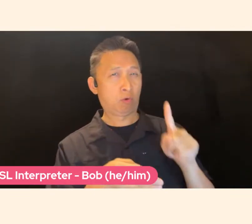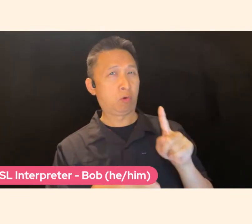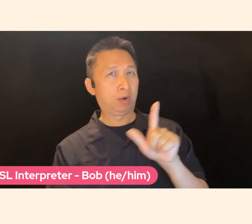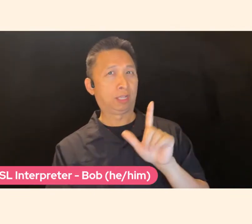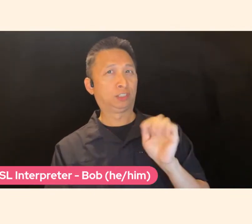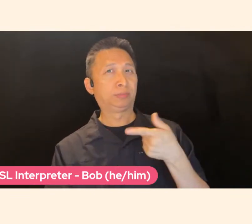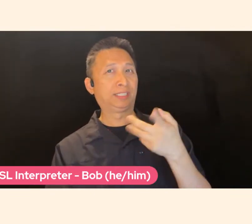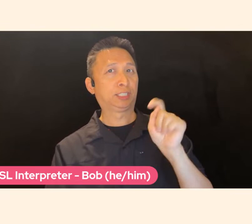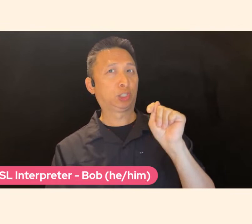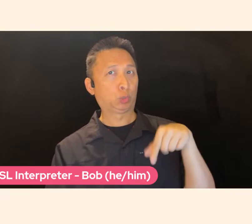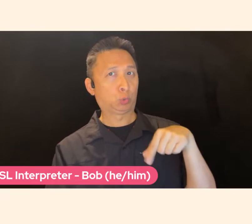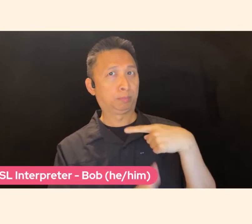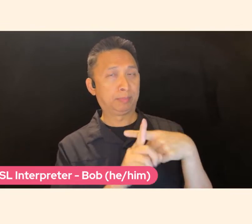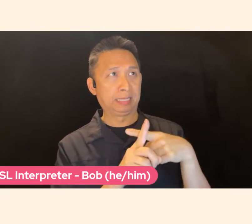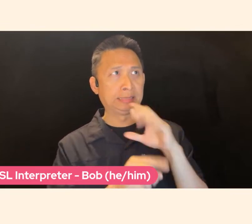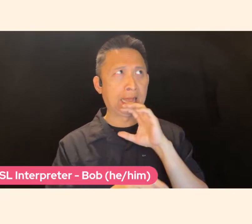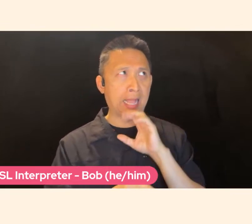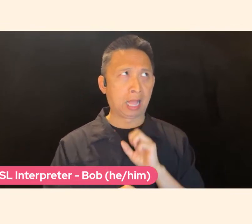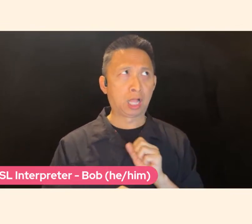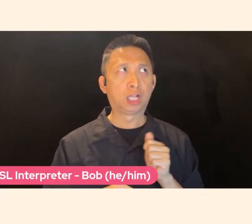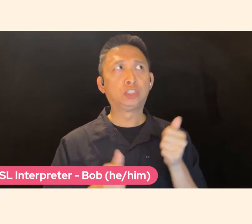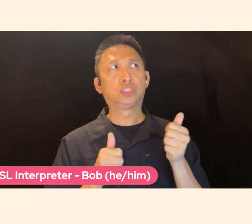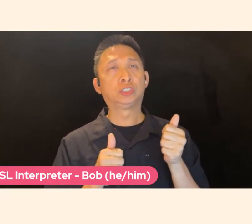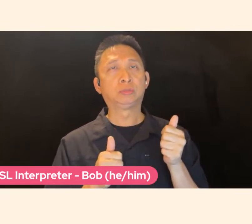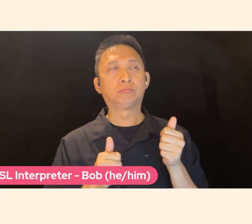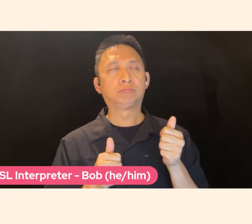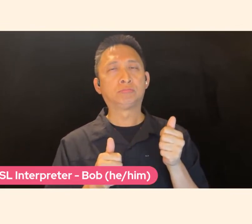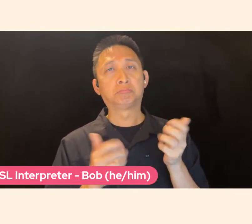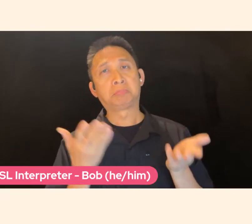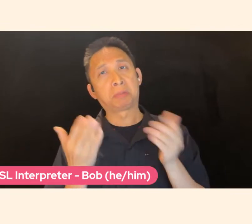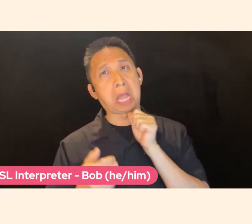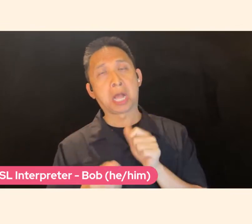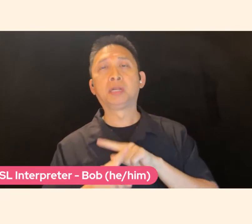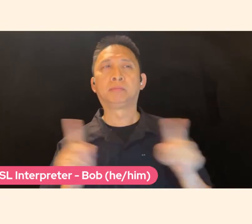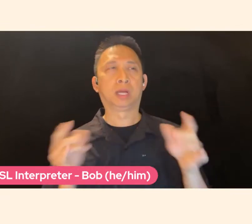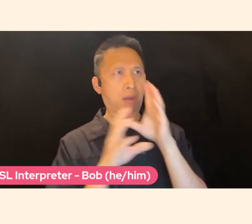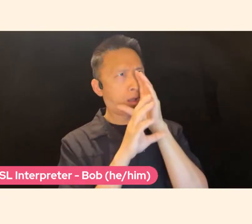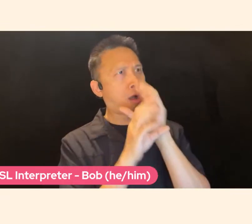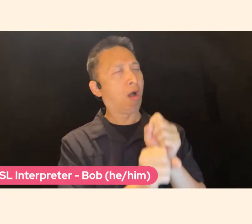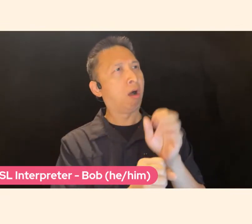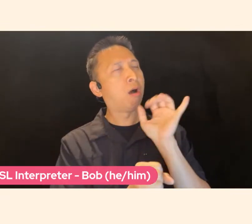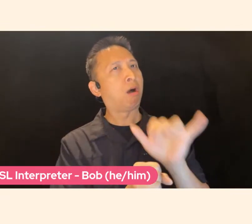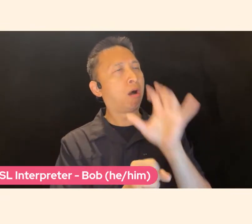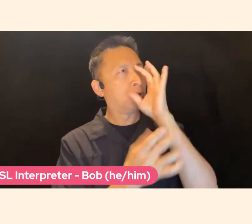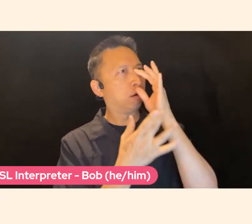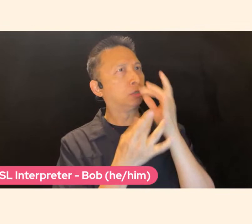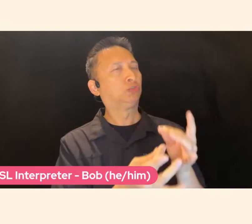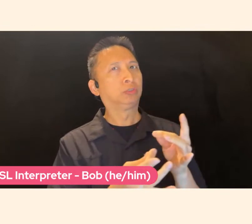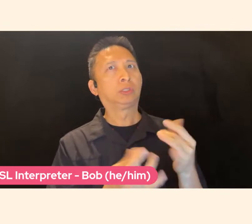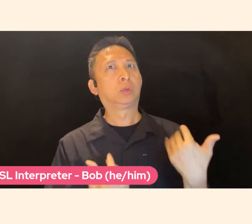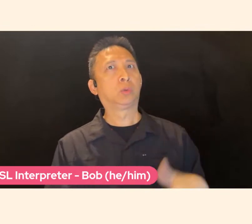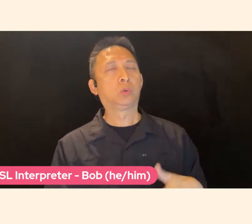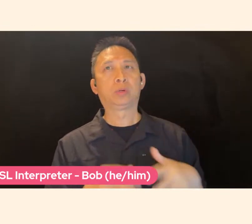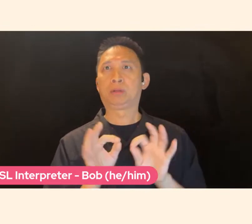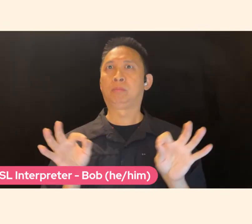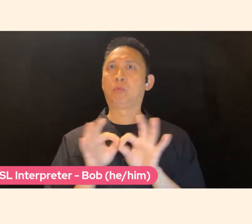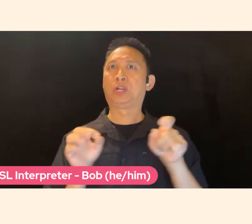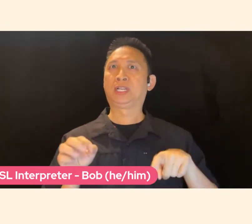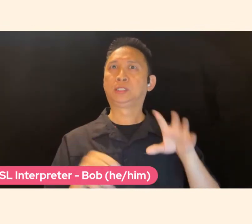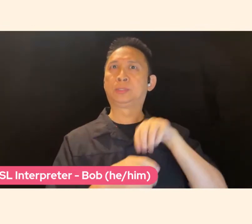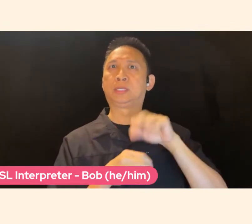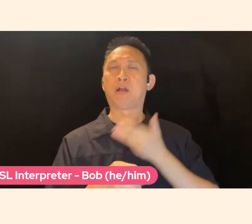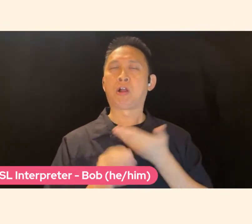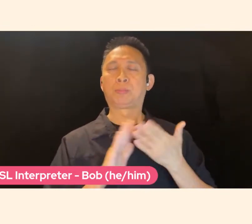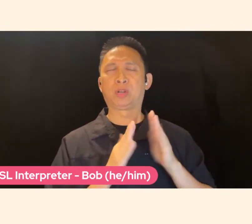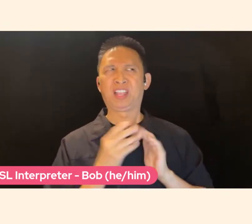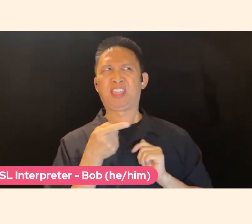is undeniably seductive. It holds the promise of addressing critical needs within our community. We aim to introduce this